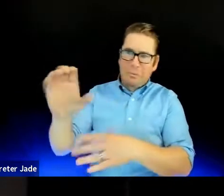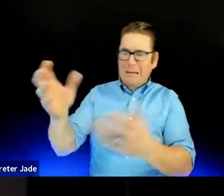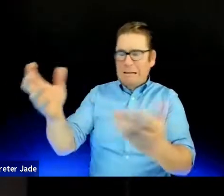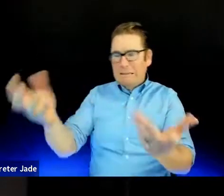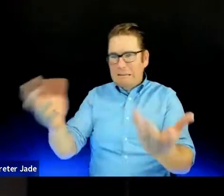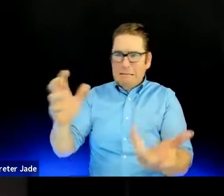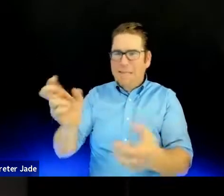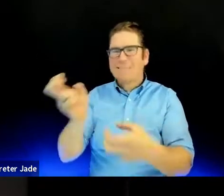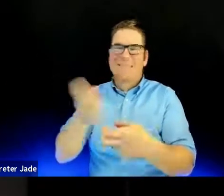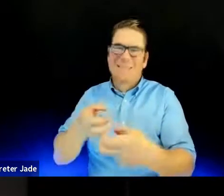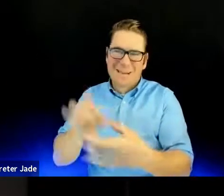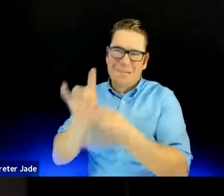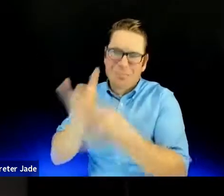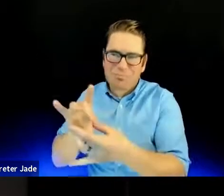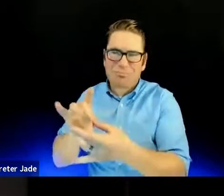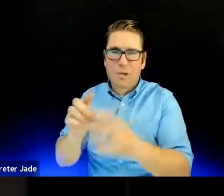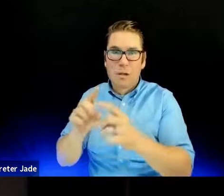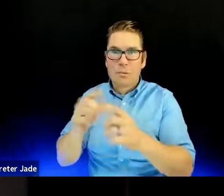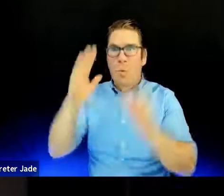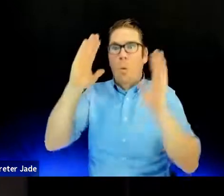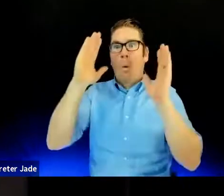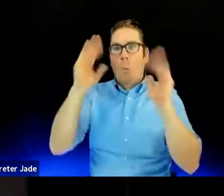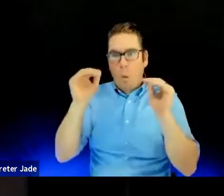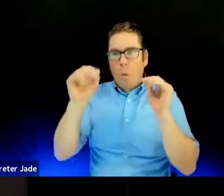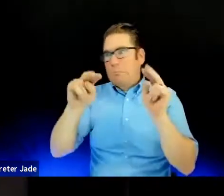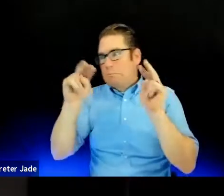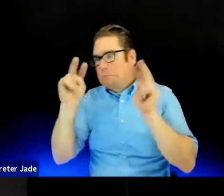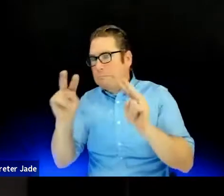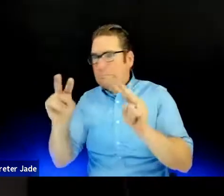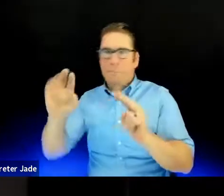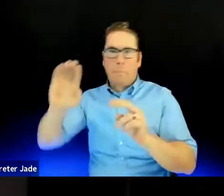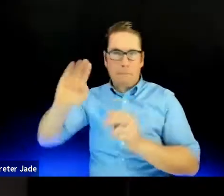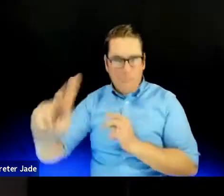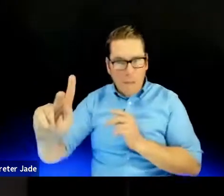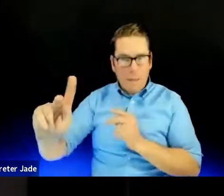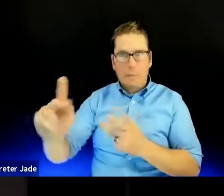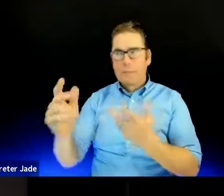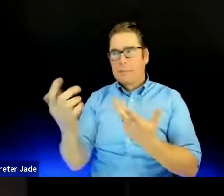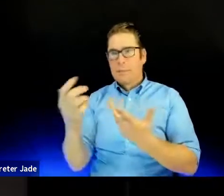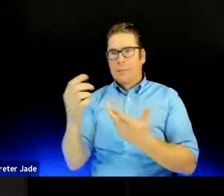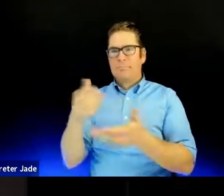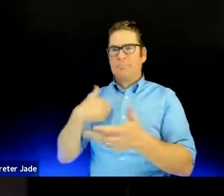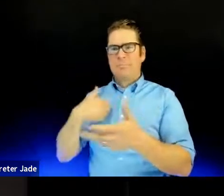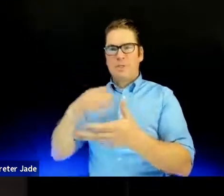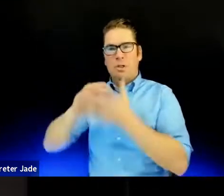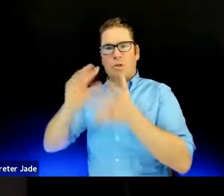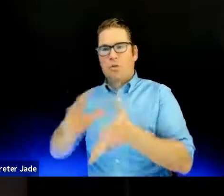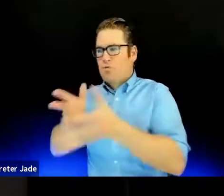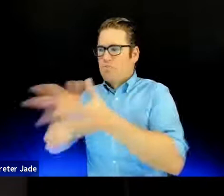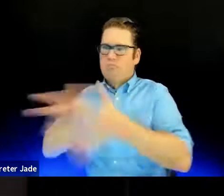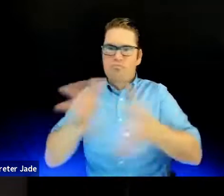we go back in person, and I enjoy interacting with the students. And sharing just things that I know.